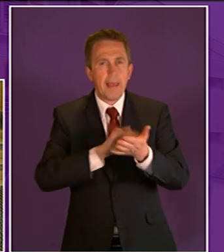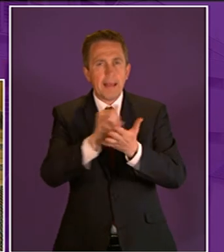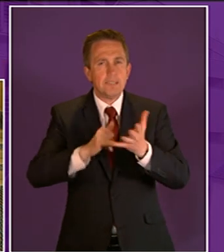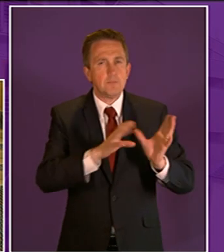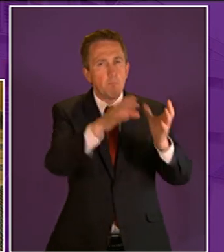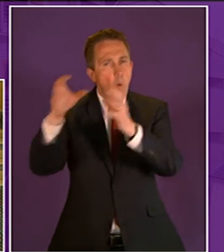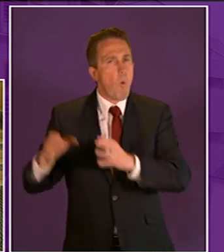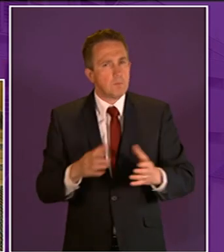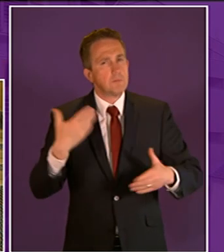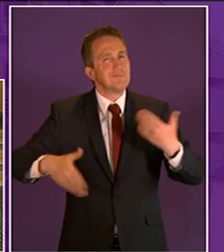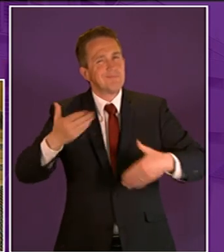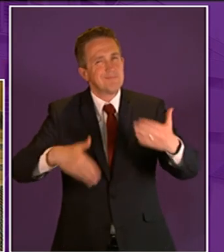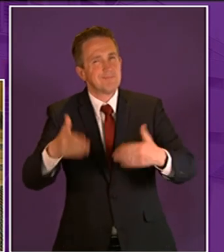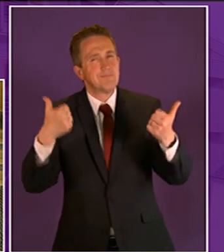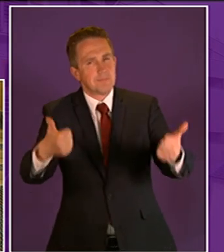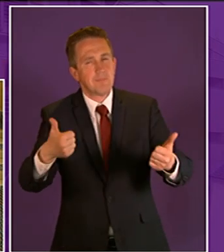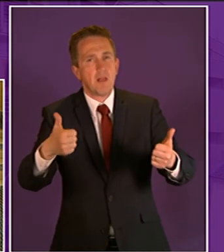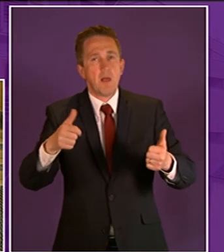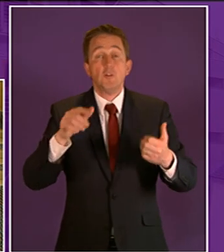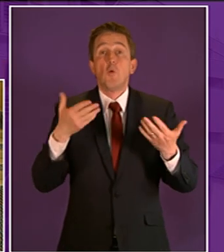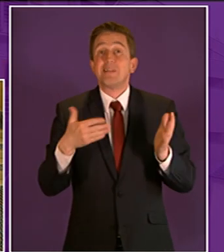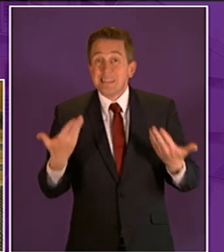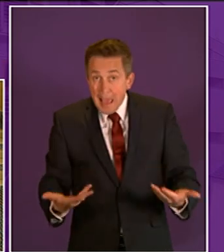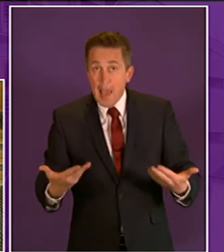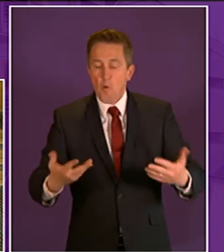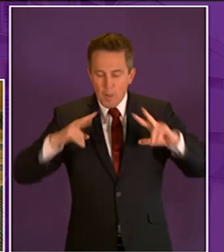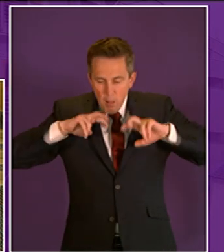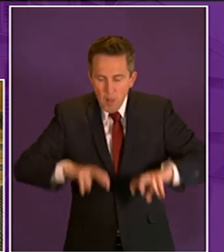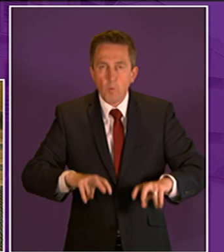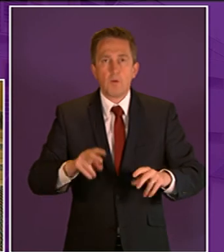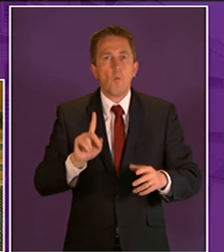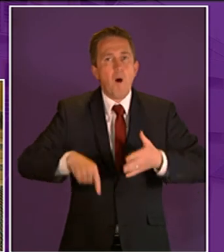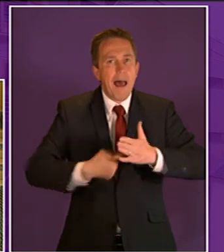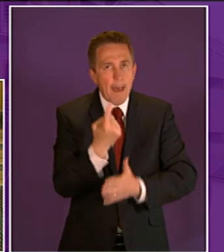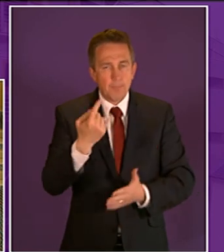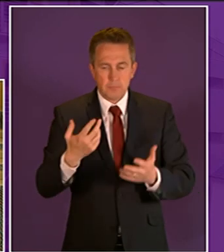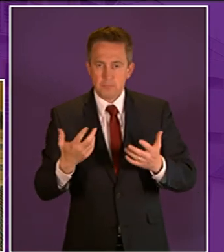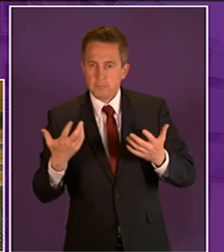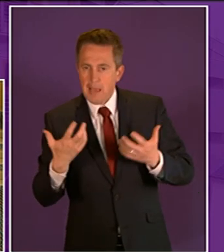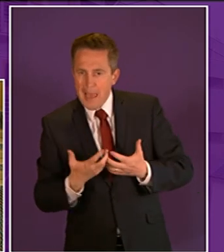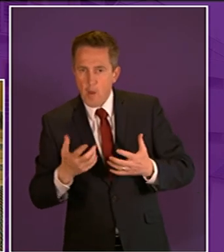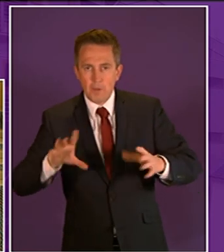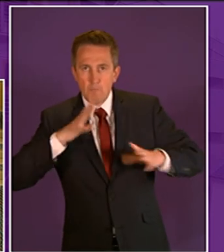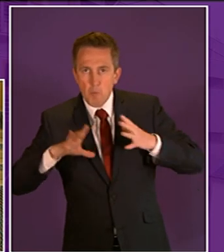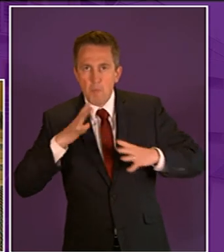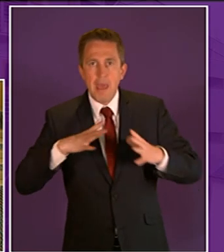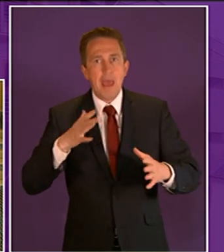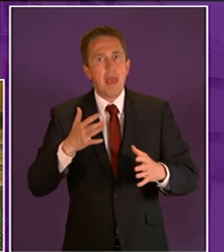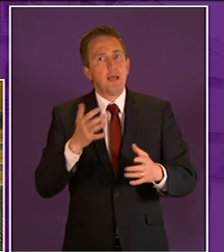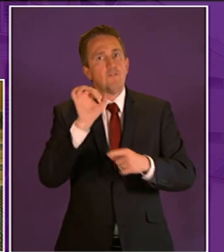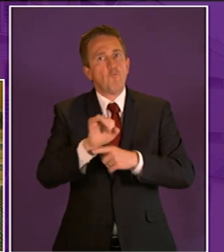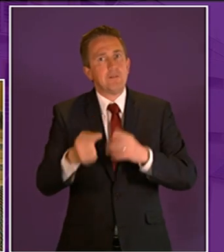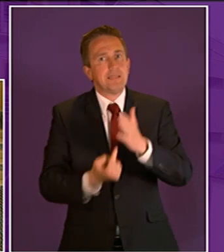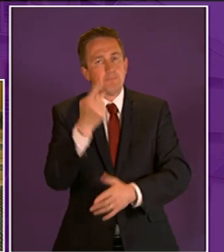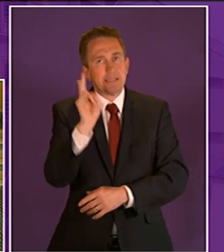can now turn our attention to the lessons learned phase and what more we need to do in terms of building that resilience and learning lessons from the future.